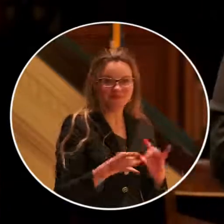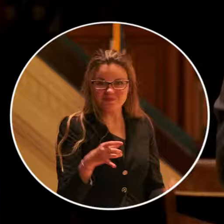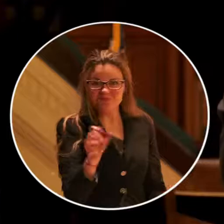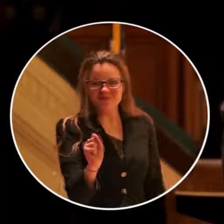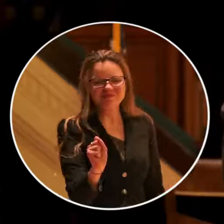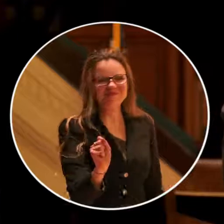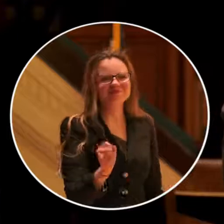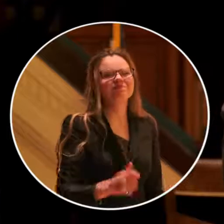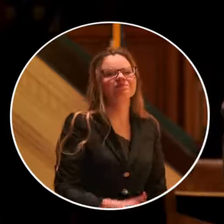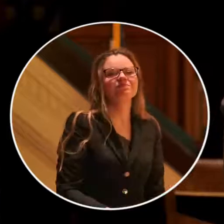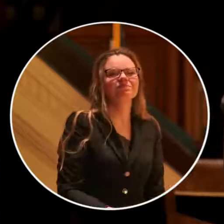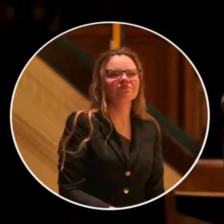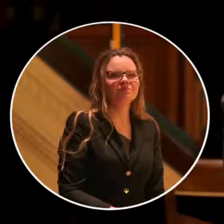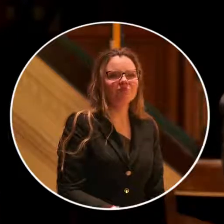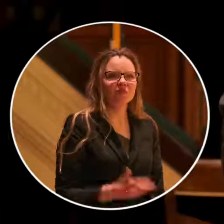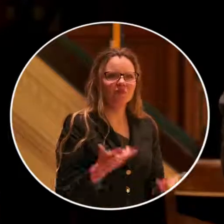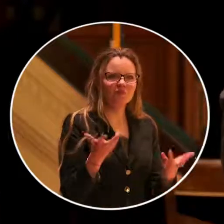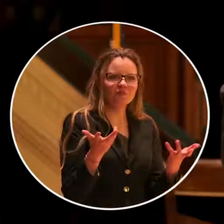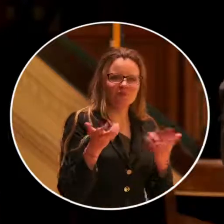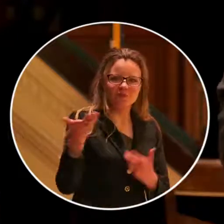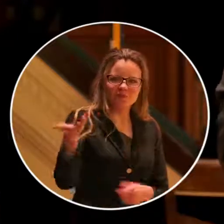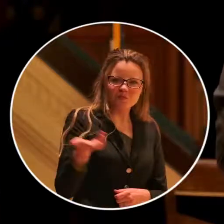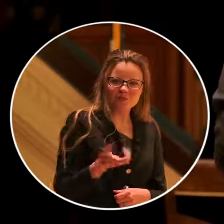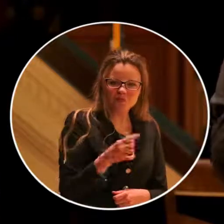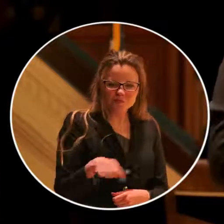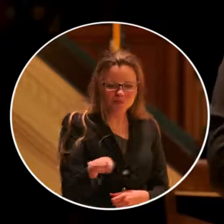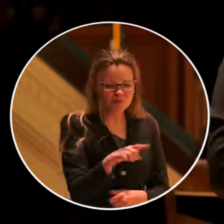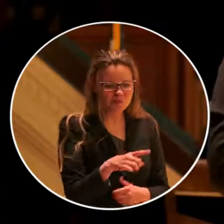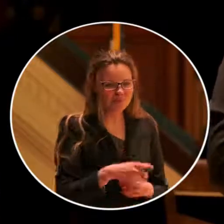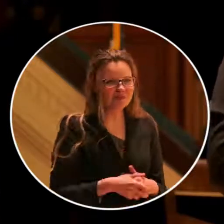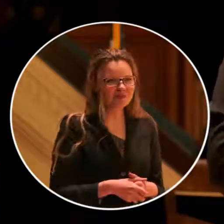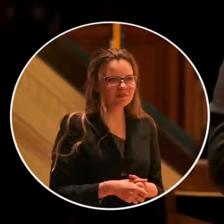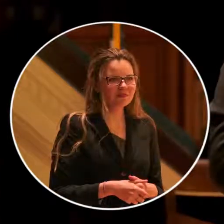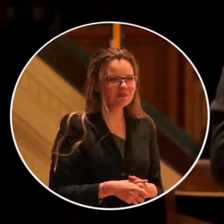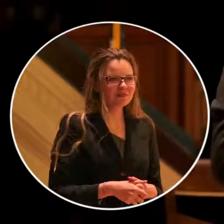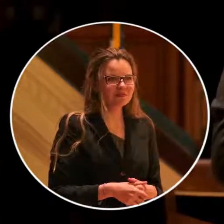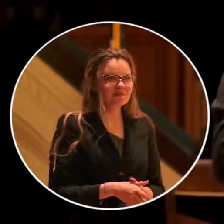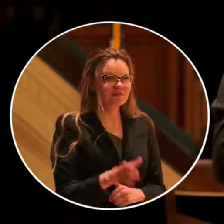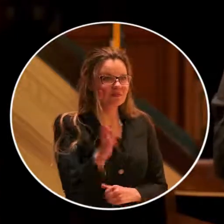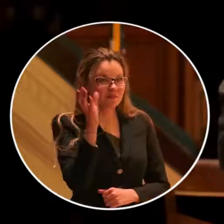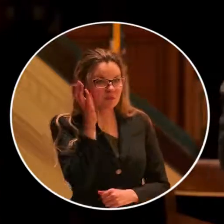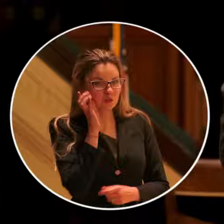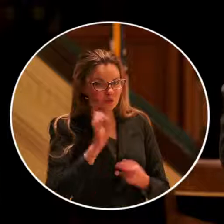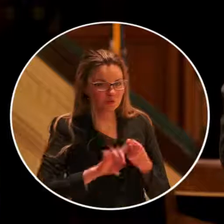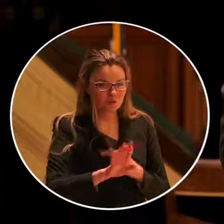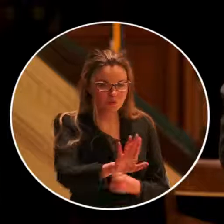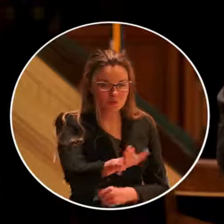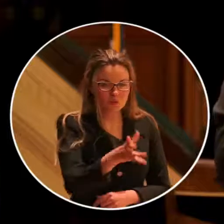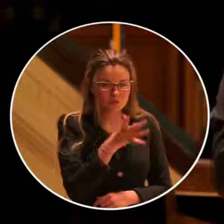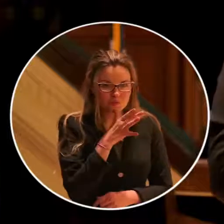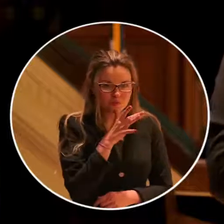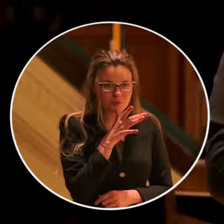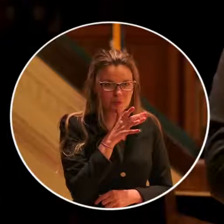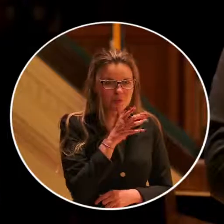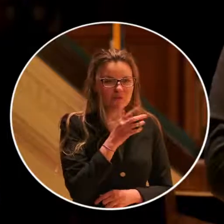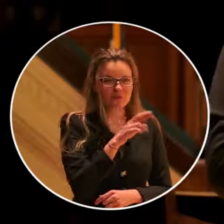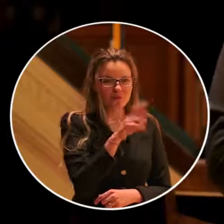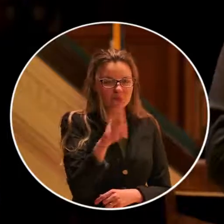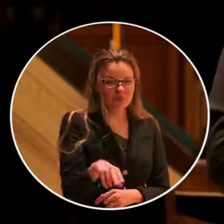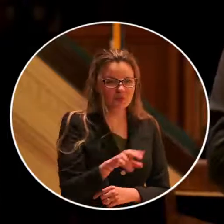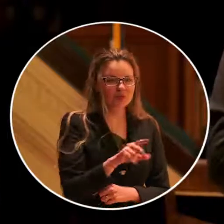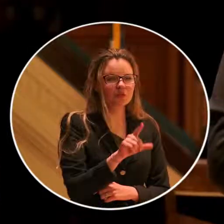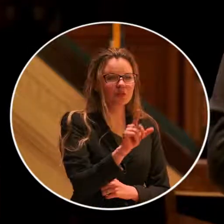Yes, so officially I'd like to welcome you all to ROC The Mic's Listen to Your Mother Rochester